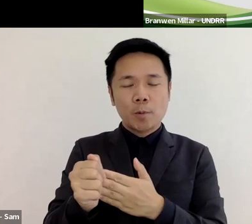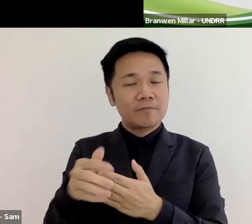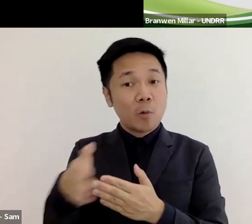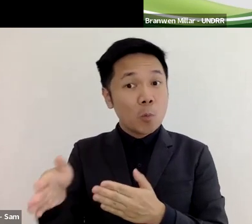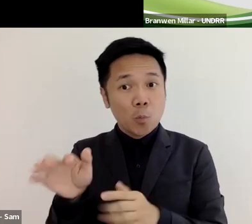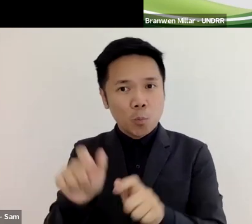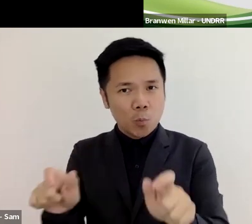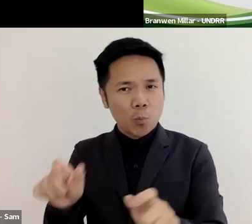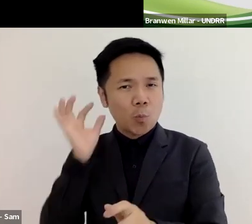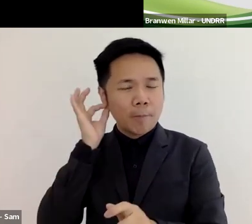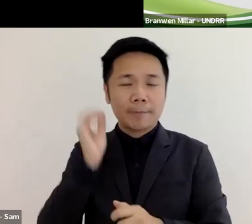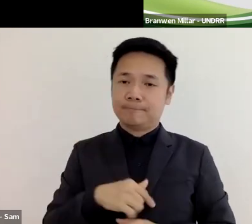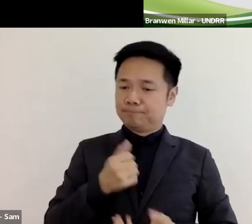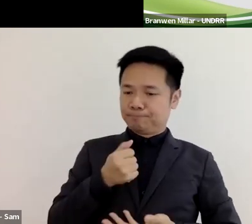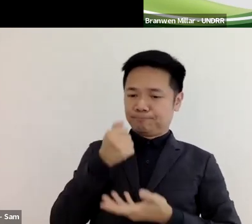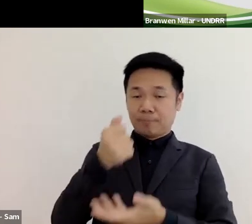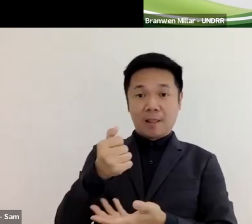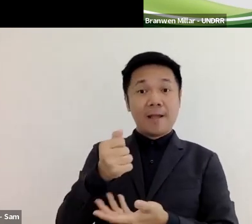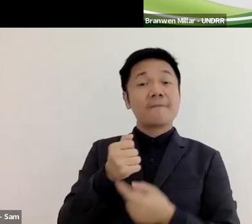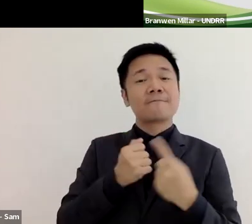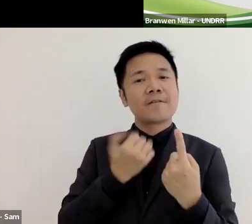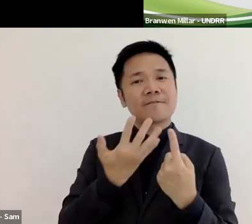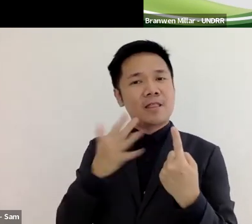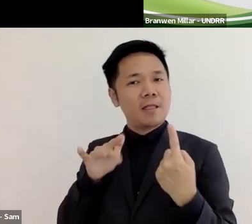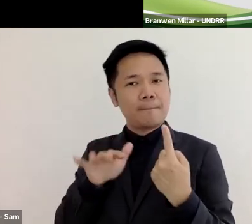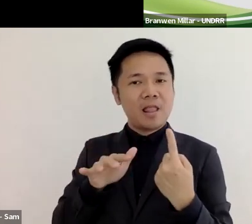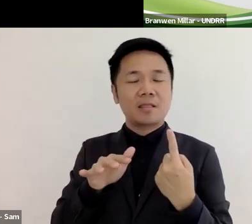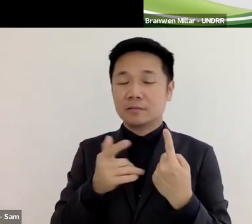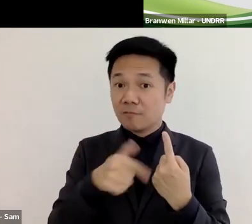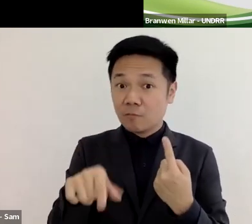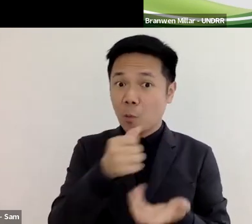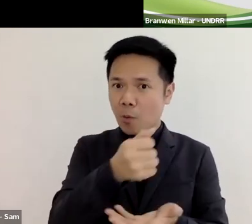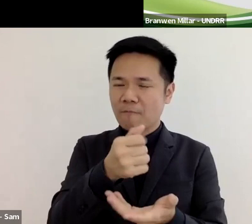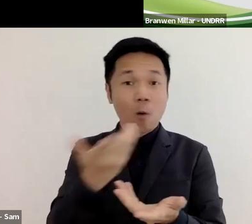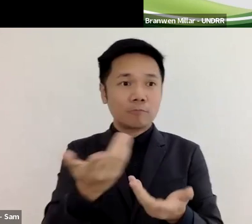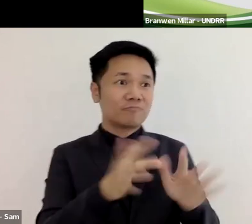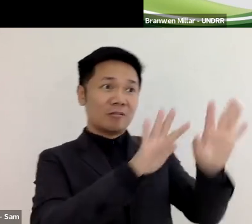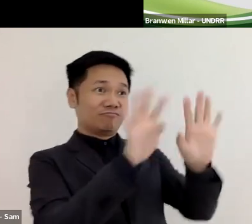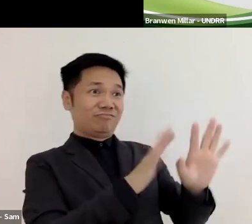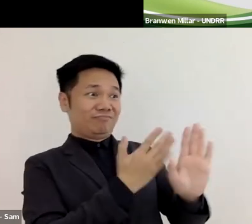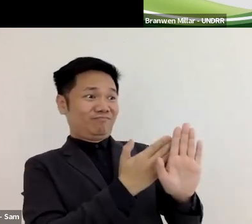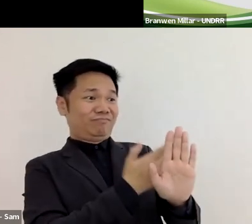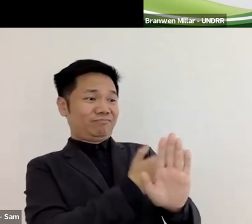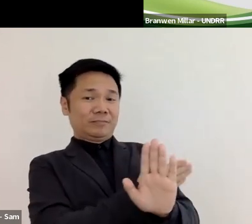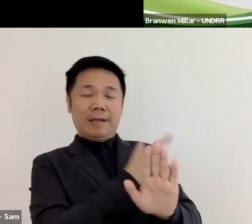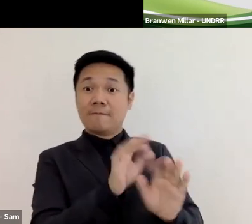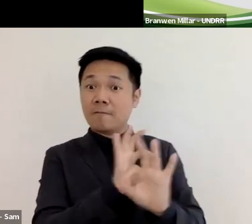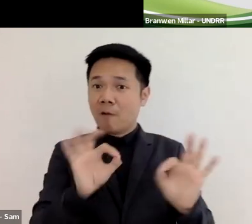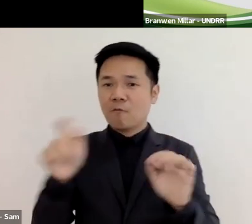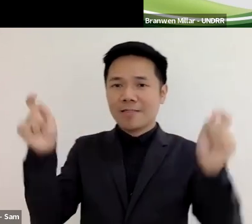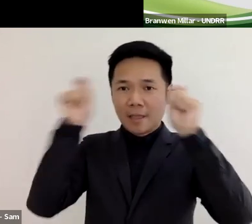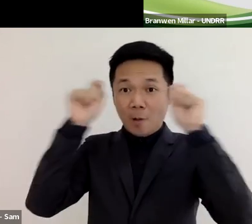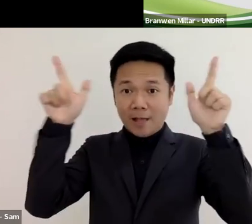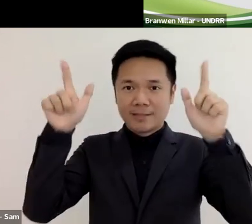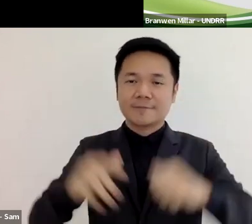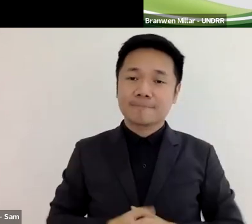million to the Disaster Ready program, which fosters women's engagement in disaster preparation across the Pacific and Timor-Leste.